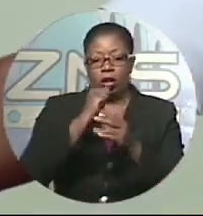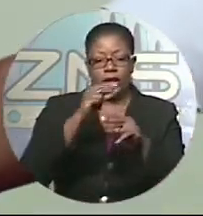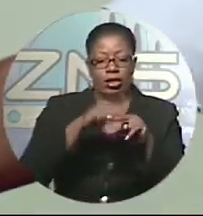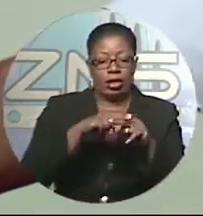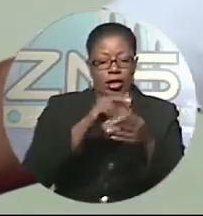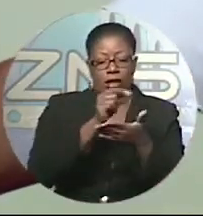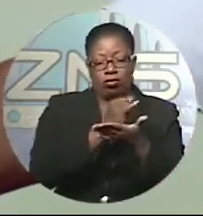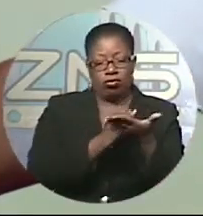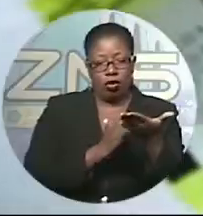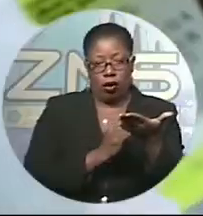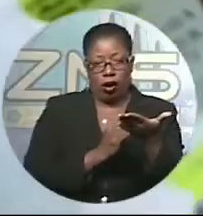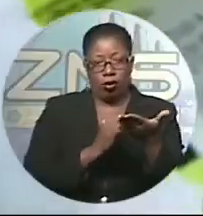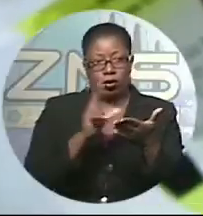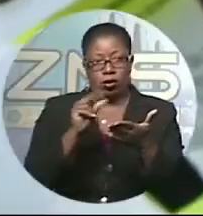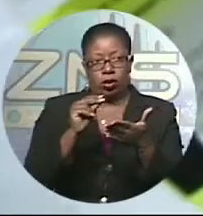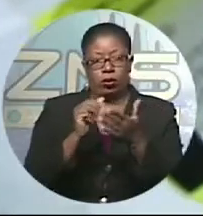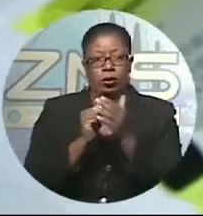map.